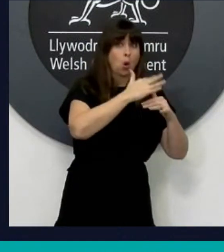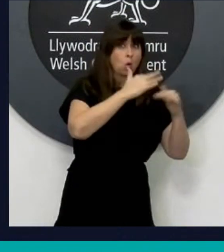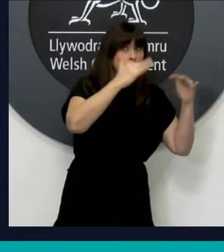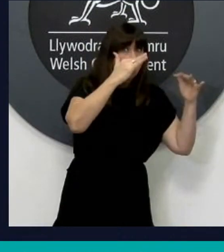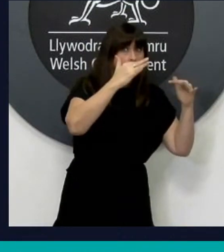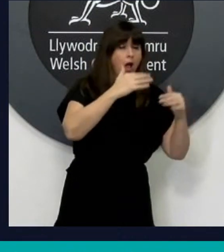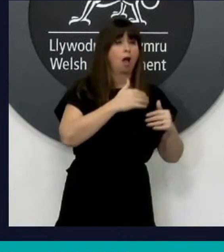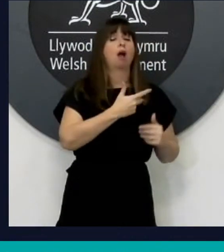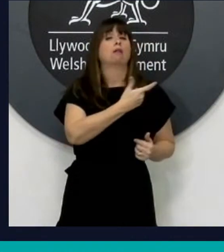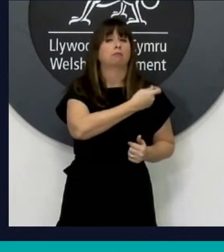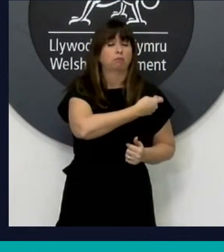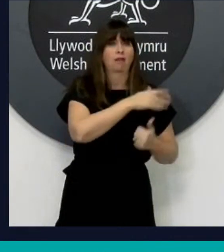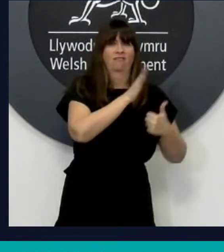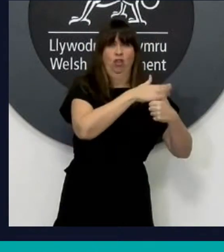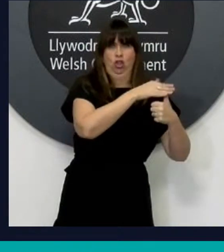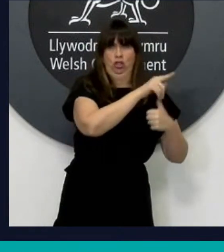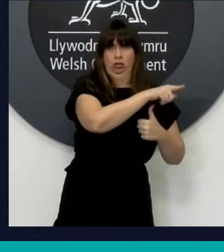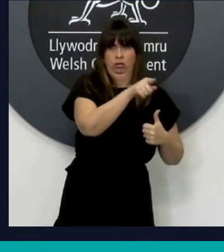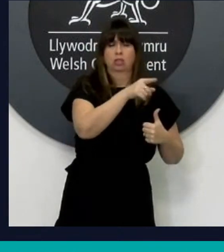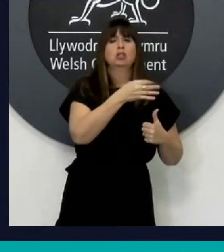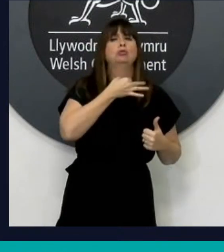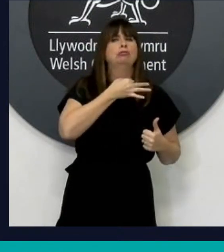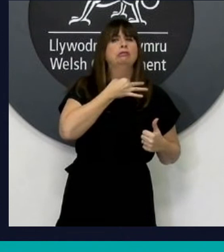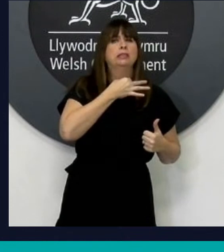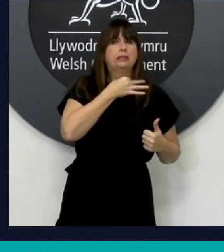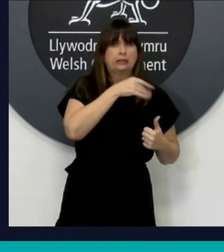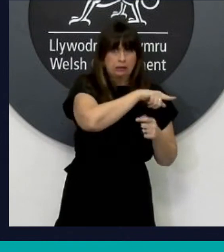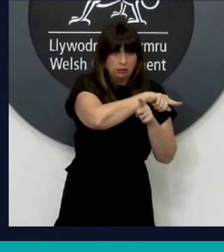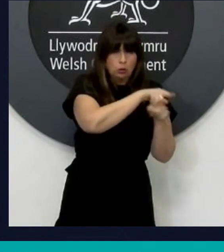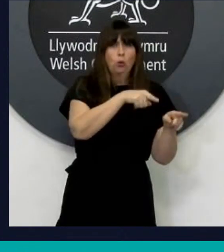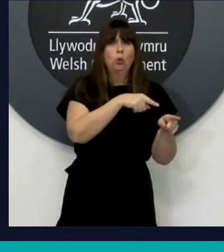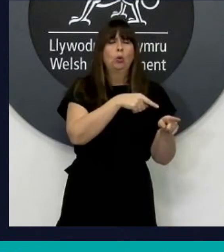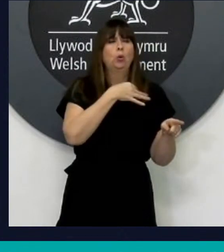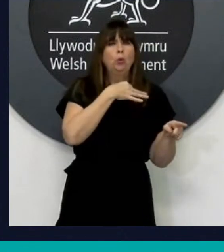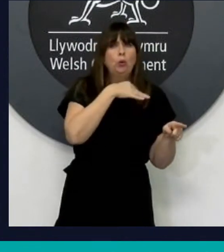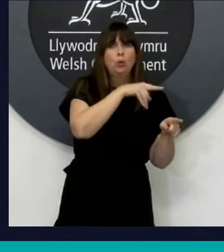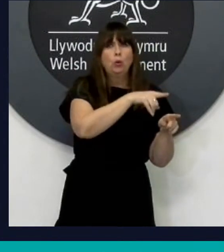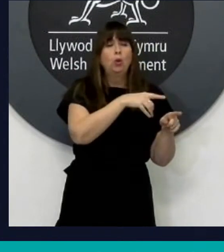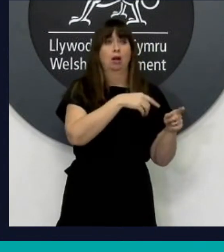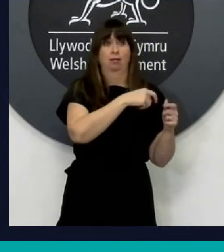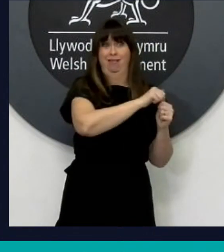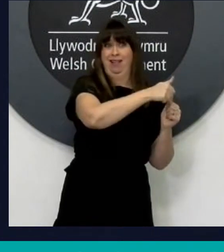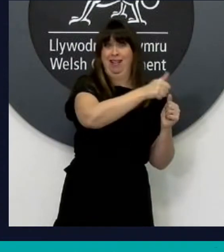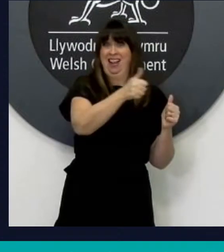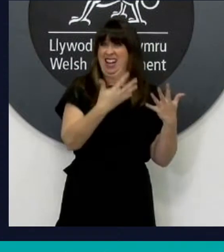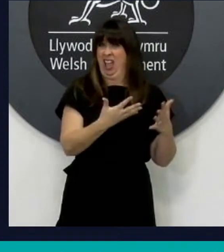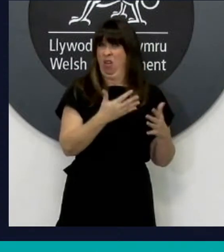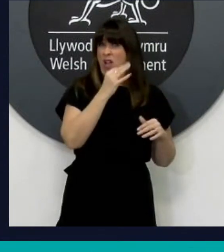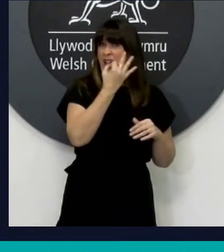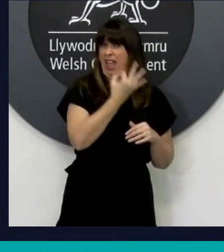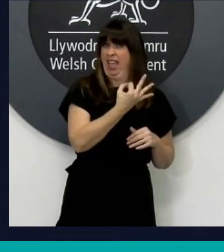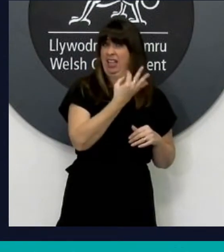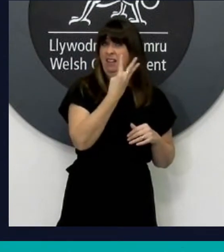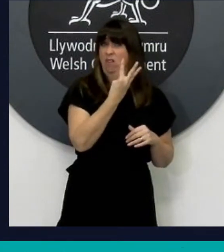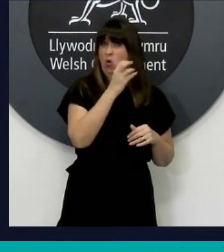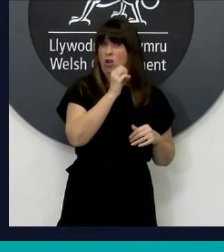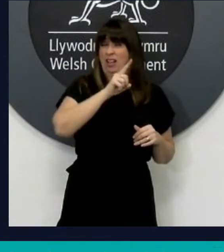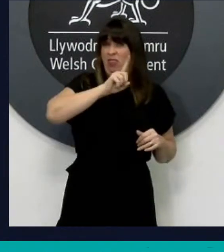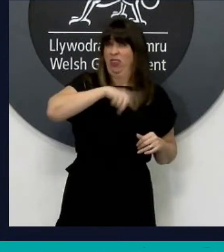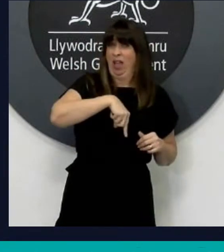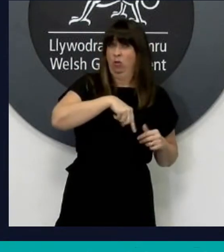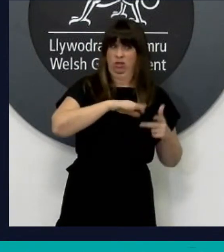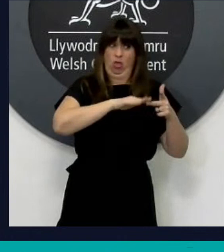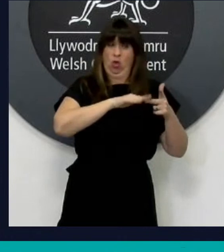in at-risk groups first, and have been making excellent progress with more than 840,000